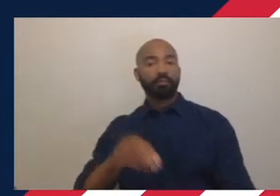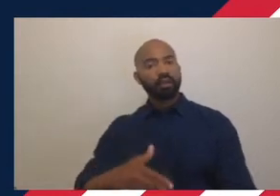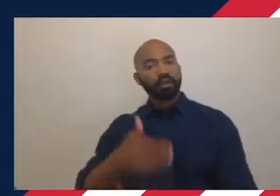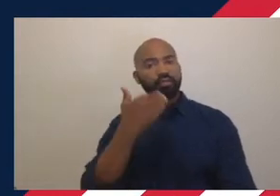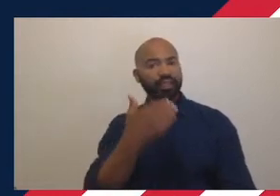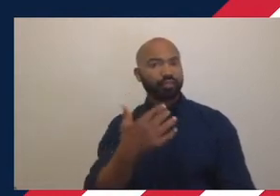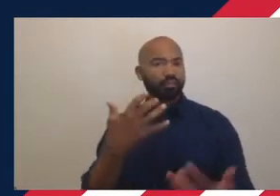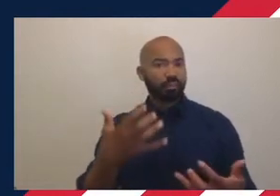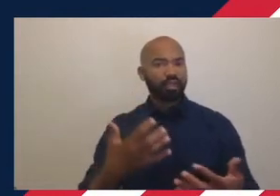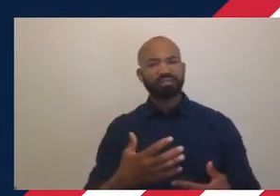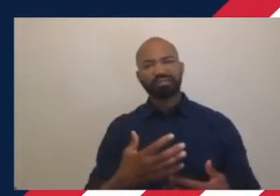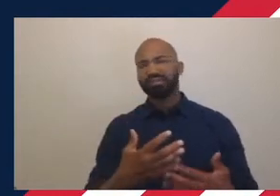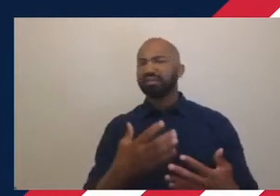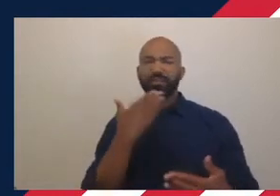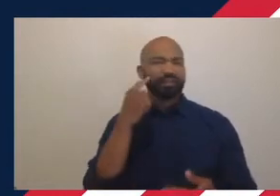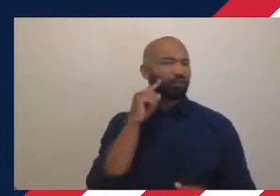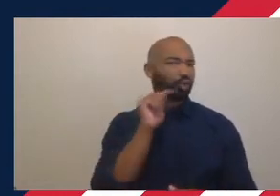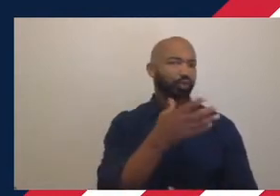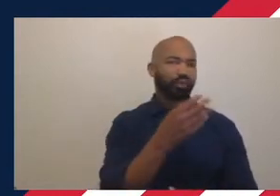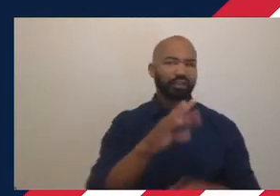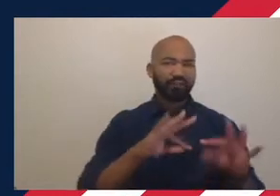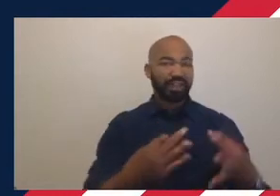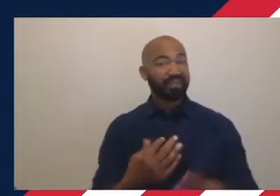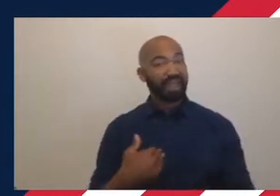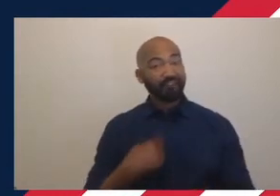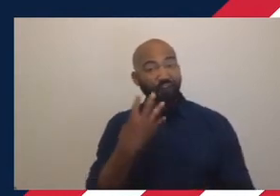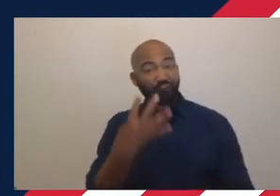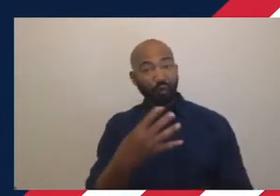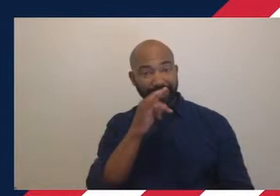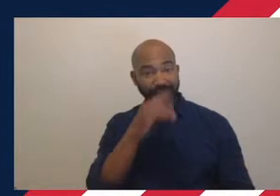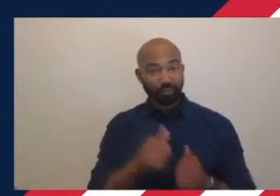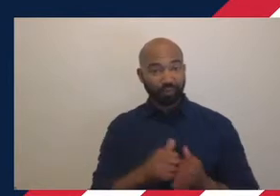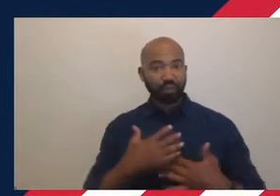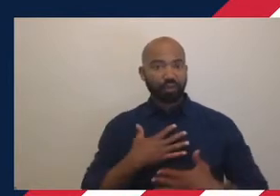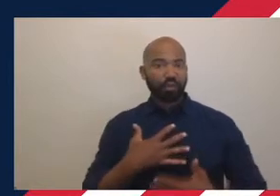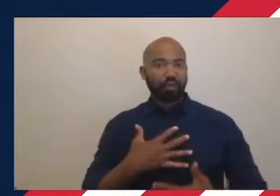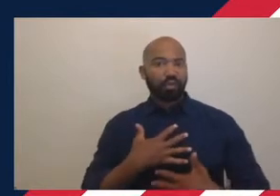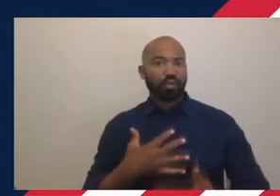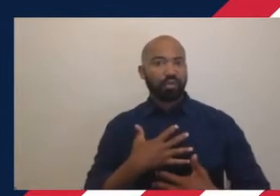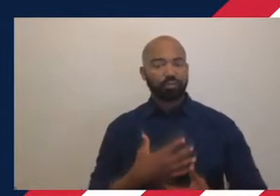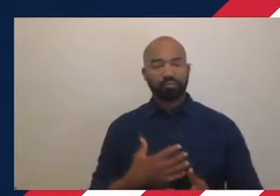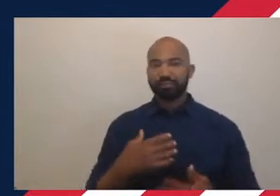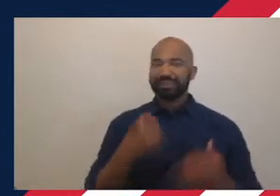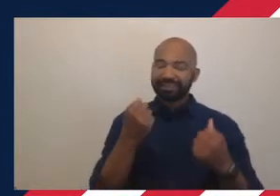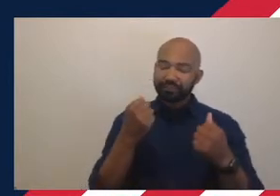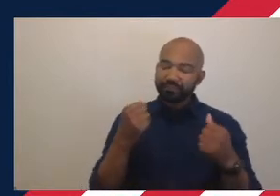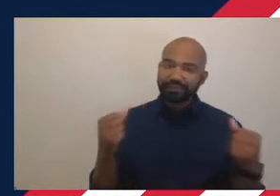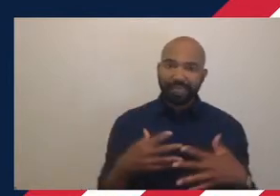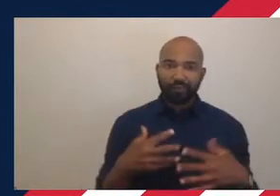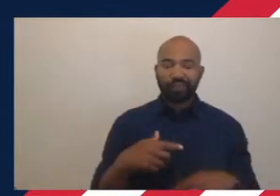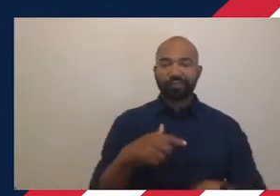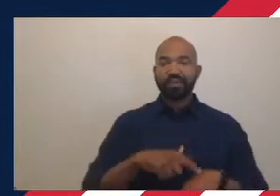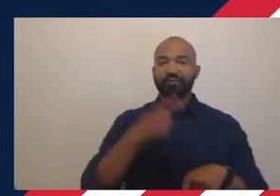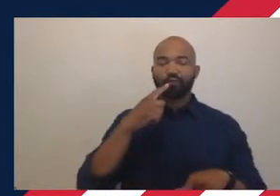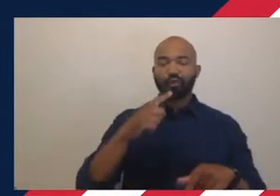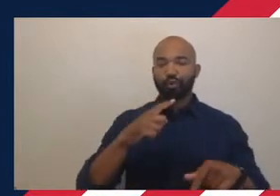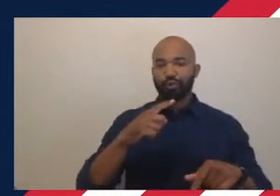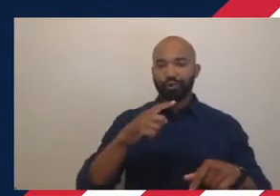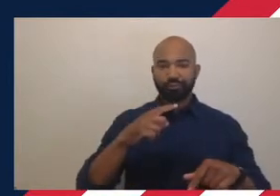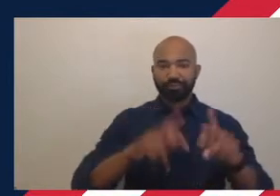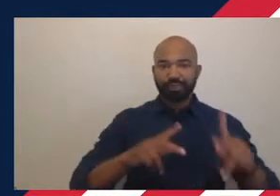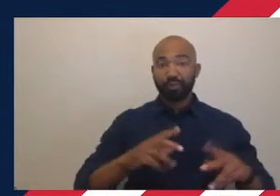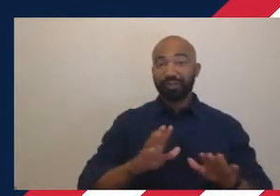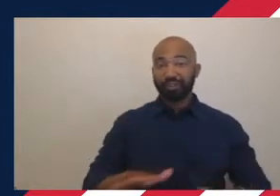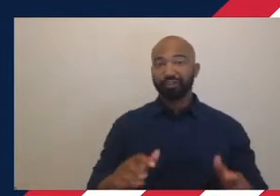asthma, so I know this is an especially scary time for kids with respiratory issues. So I hope your child is doing much